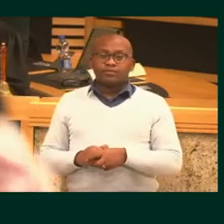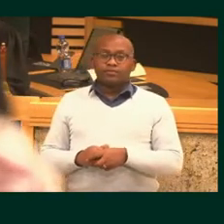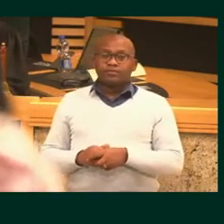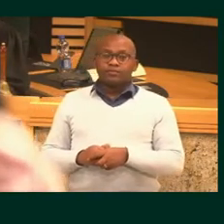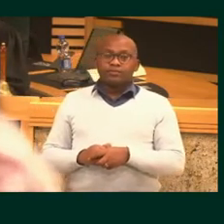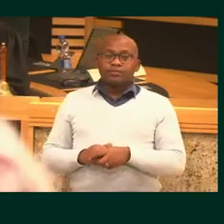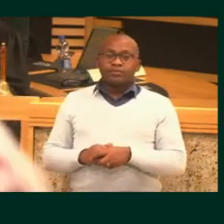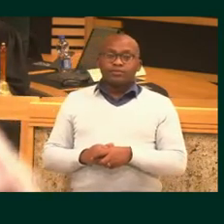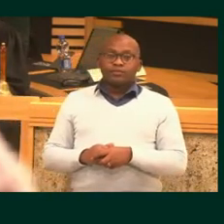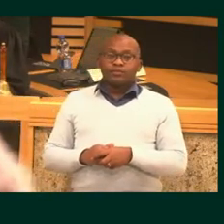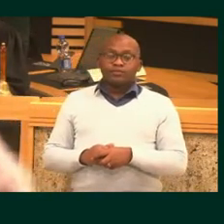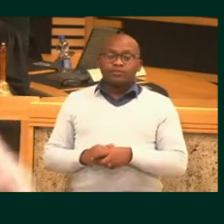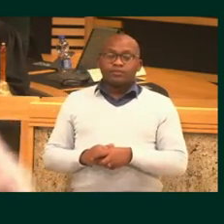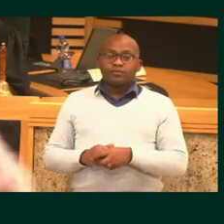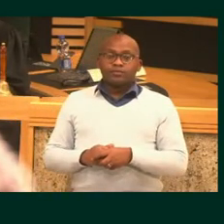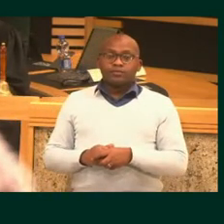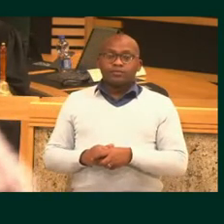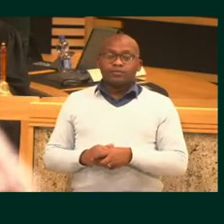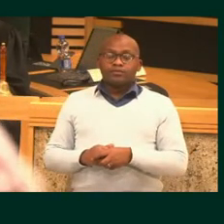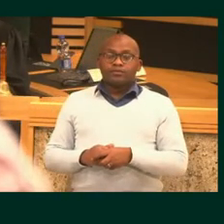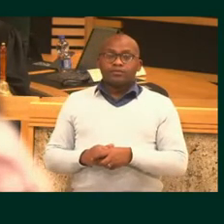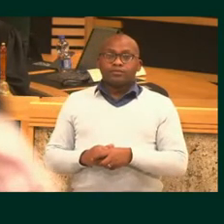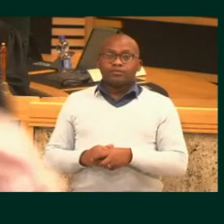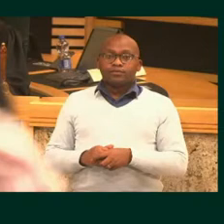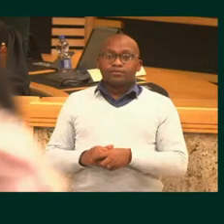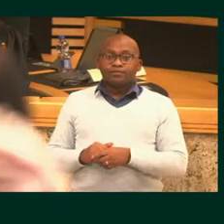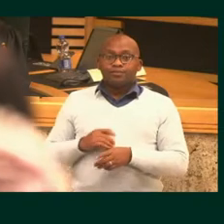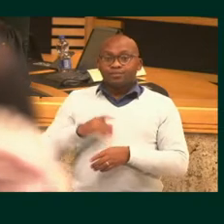honorable honorable Deputy